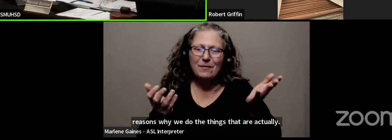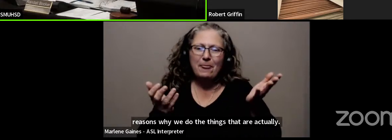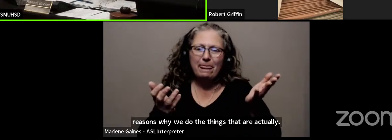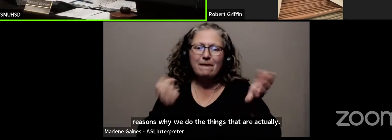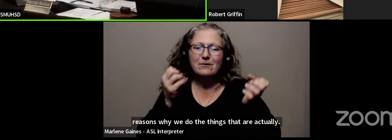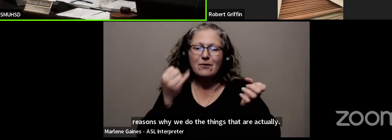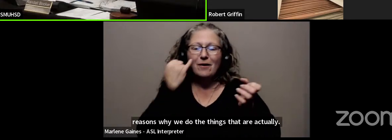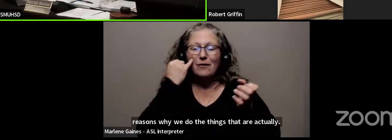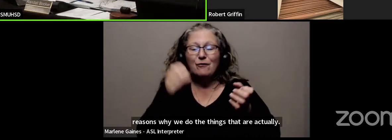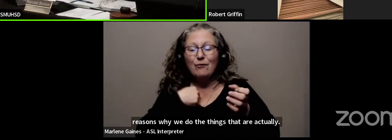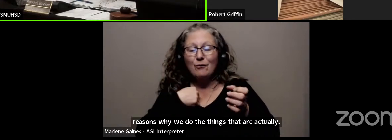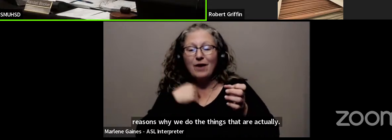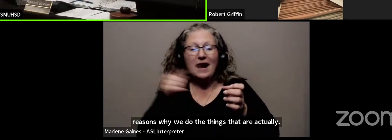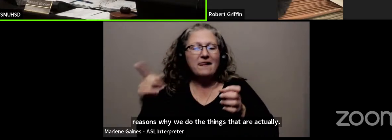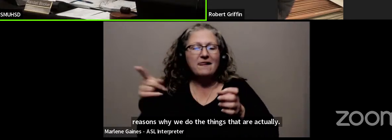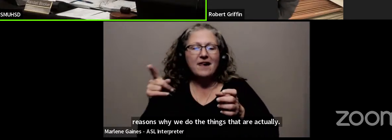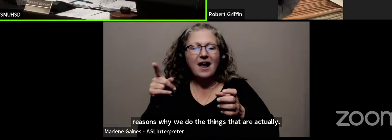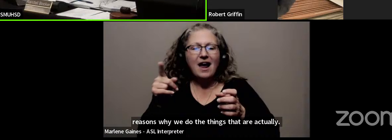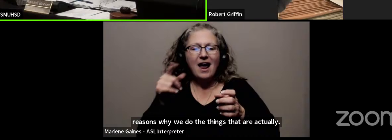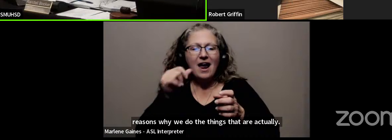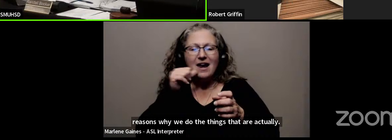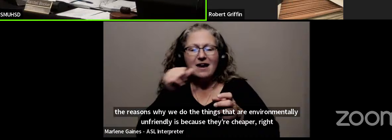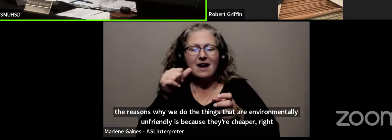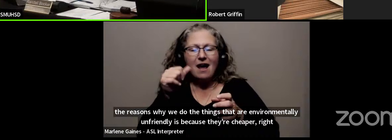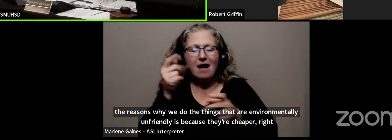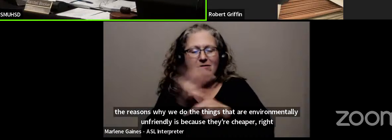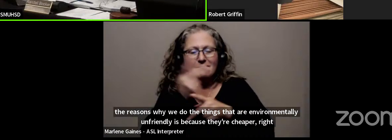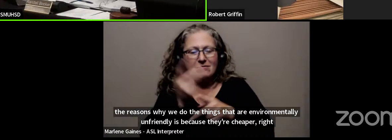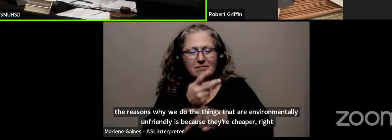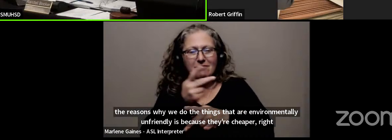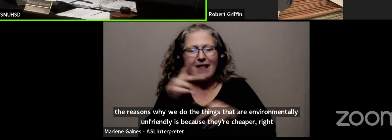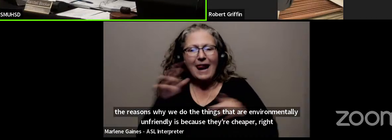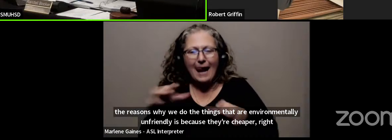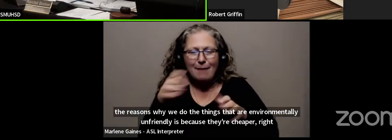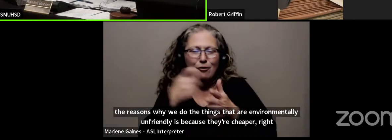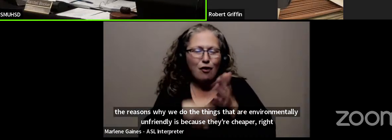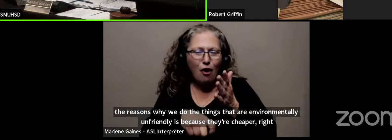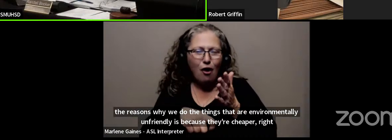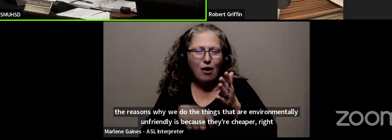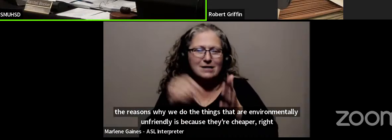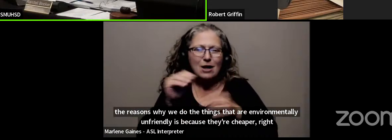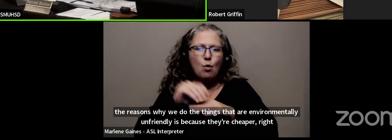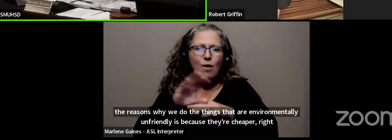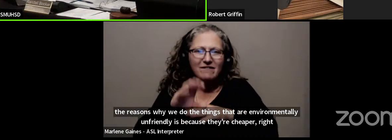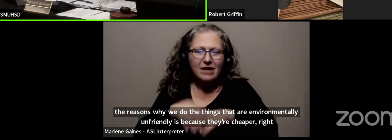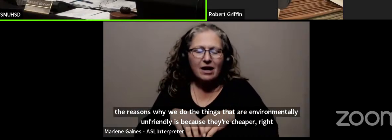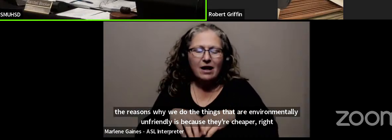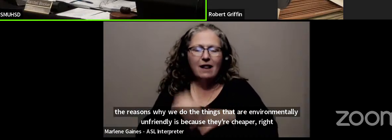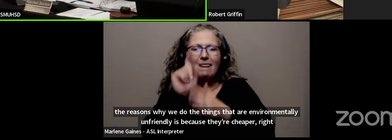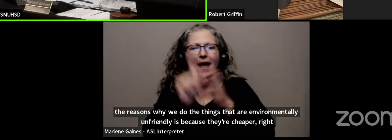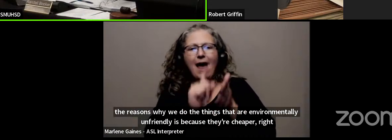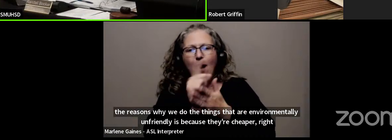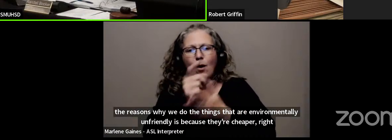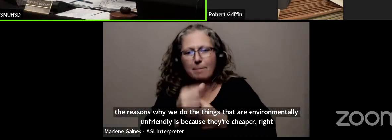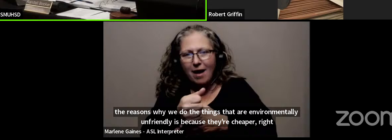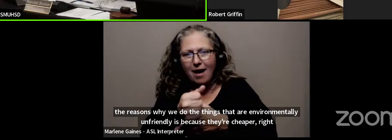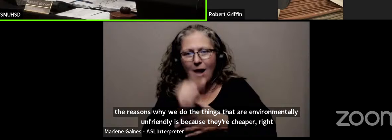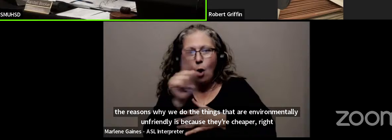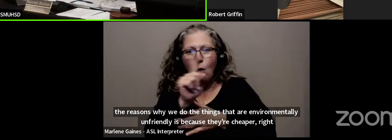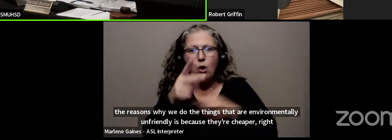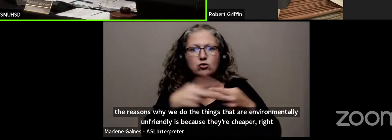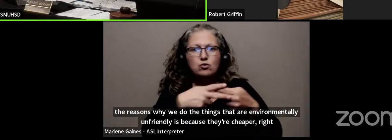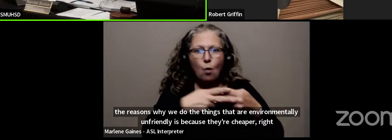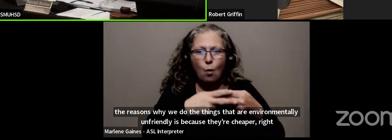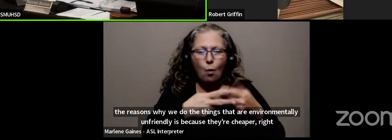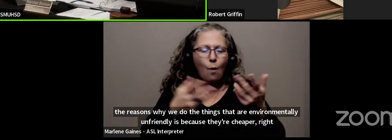moving away from, they didn't put together the labor costs and the refilling and the hourly wage and where do you store things